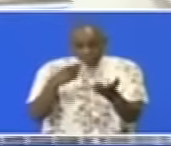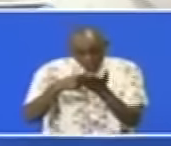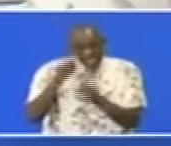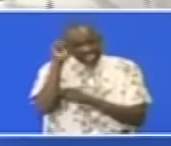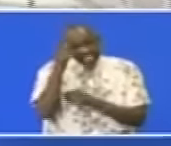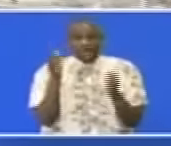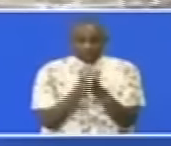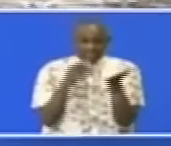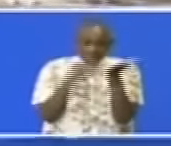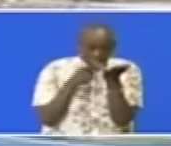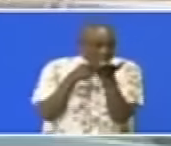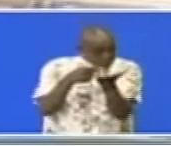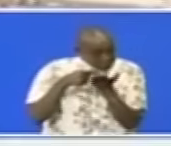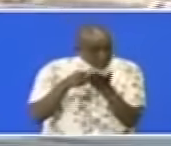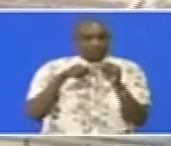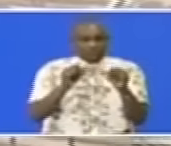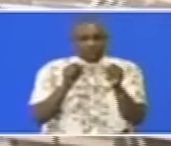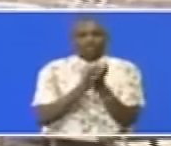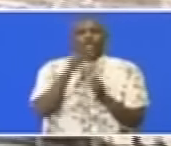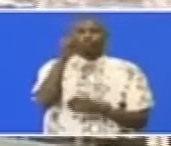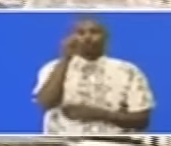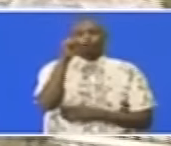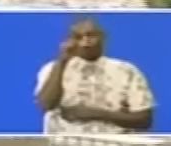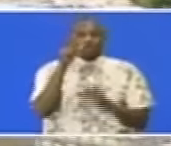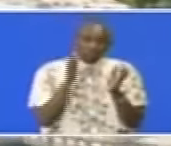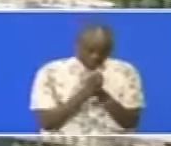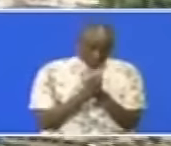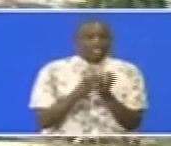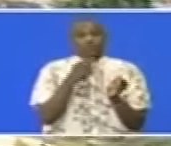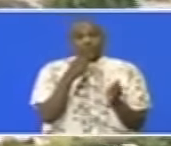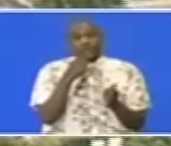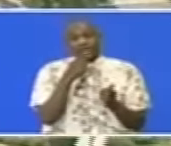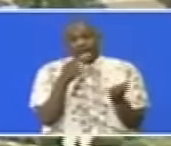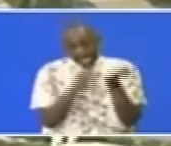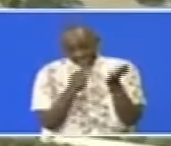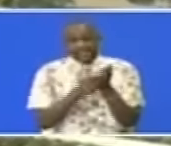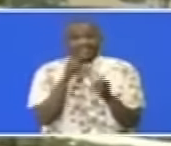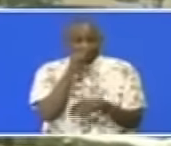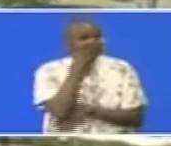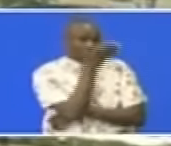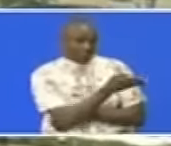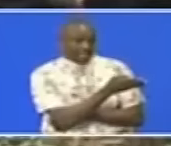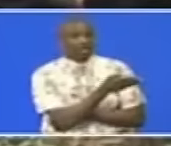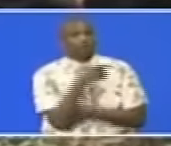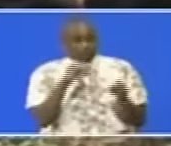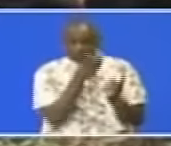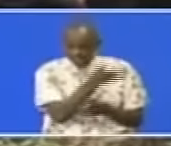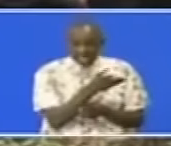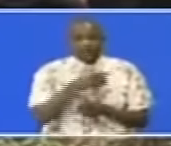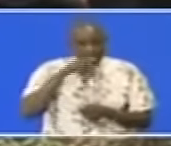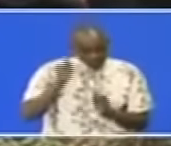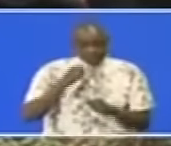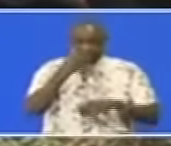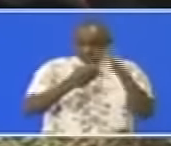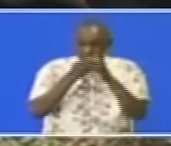Kenya and Uganda. Total, with operations in Uganda and Tanzania, agreed with Tullow Oil on the pipeline construction on